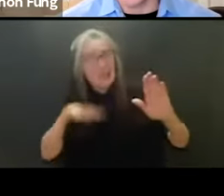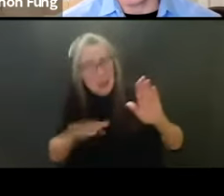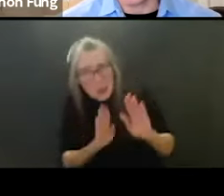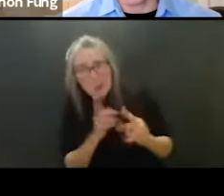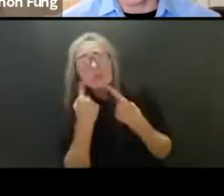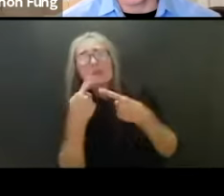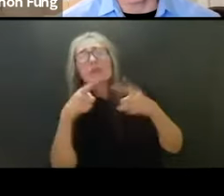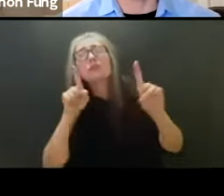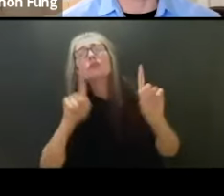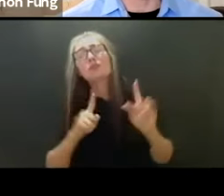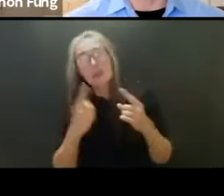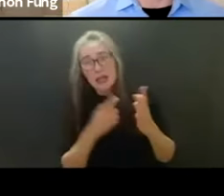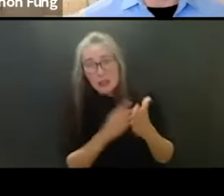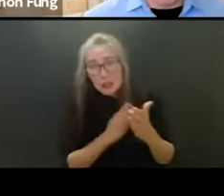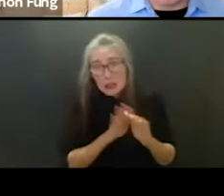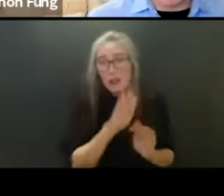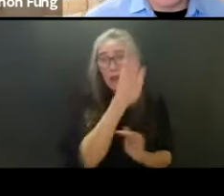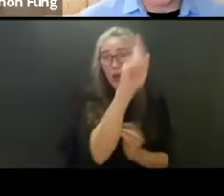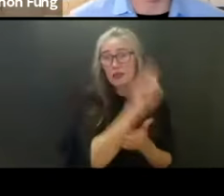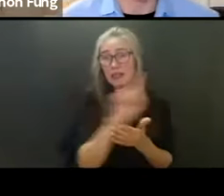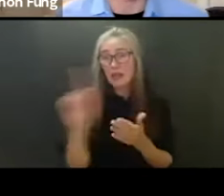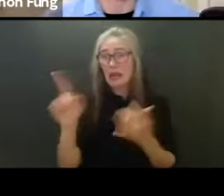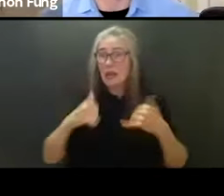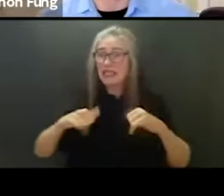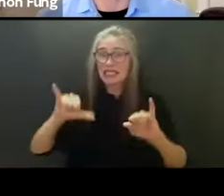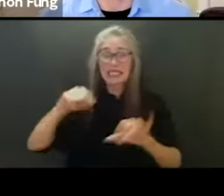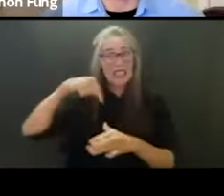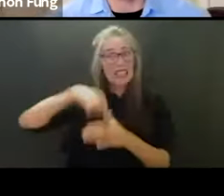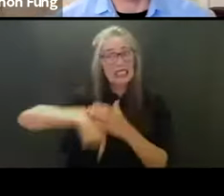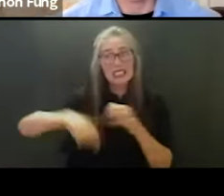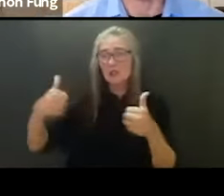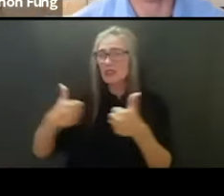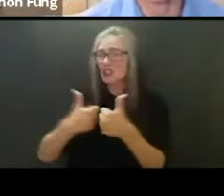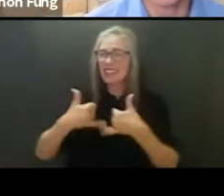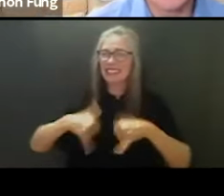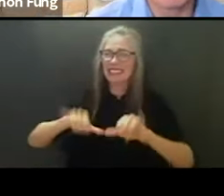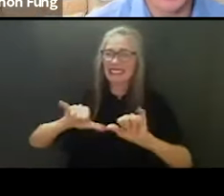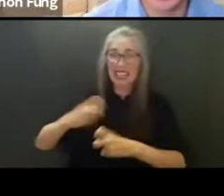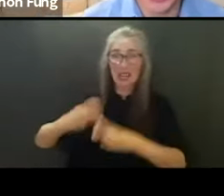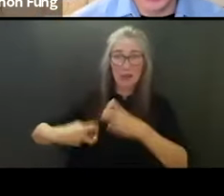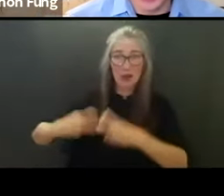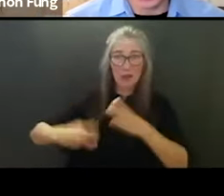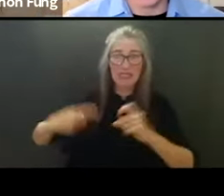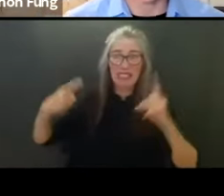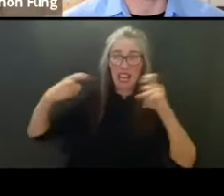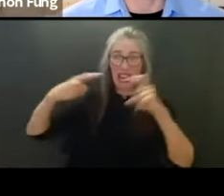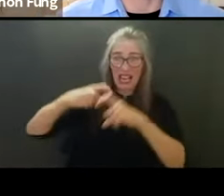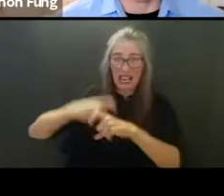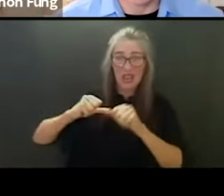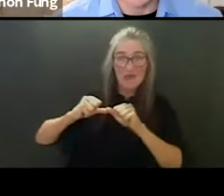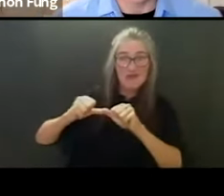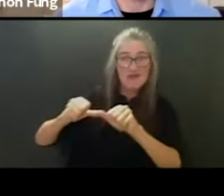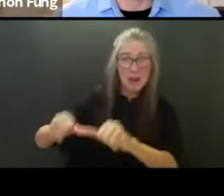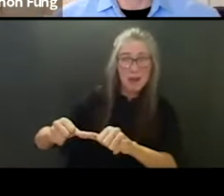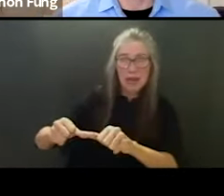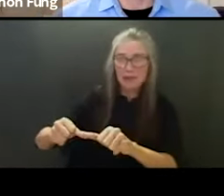right now. Hopefully we will surmount some of those challenges next week, but many of the deep challenges will certainly